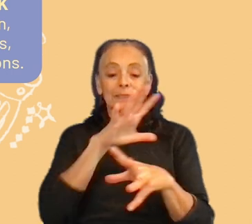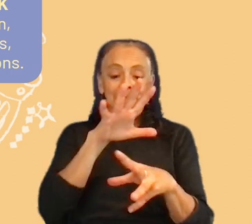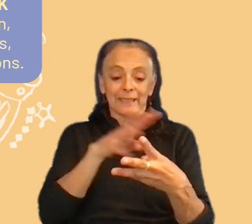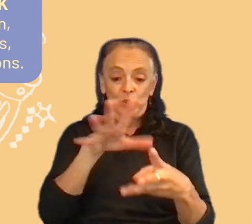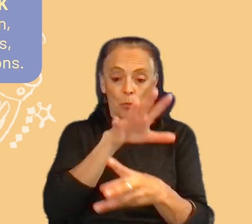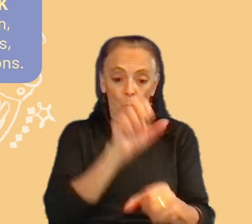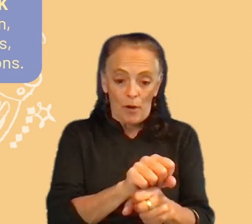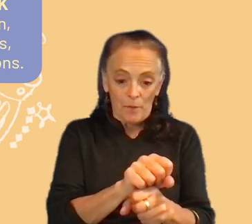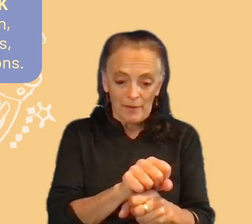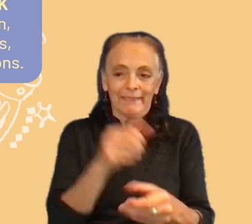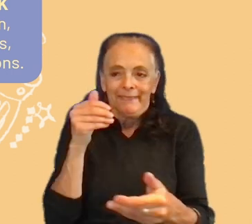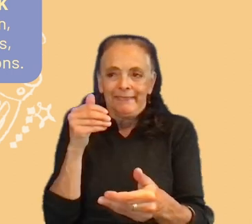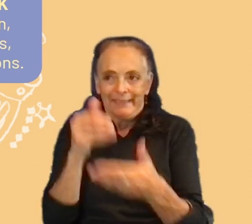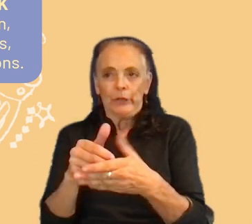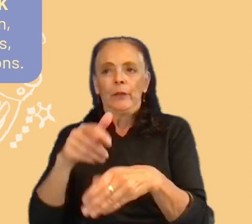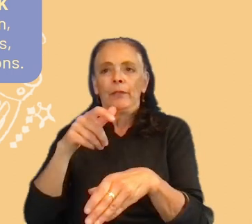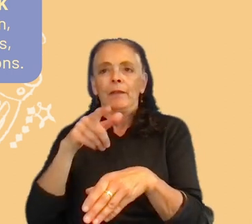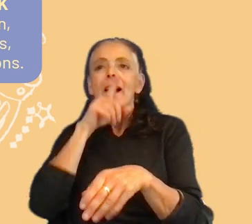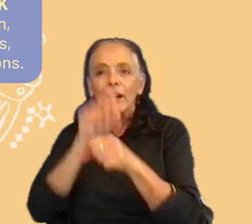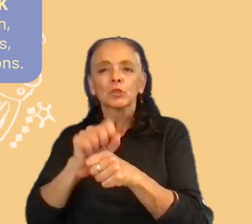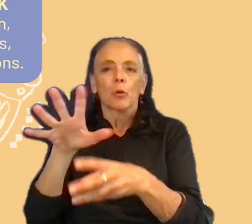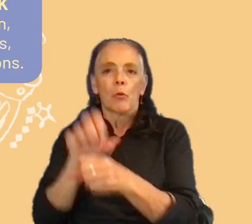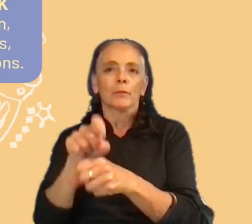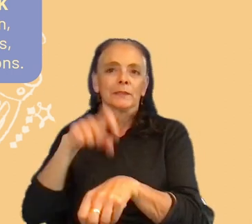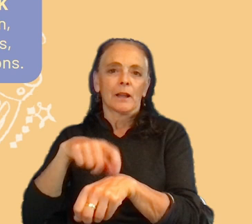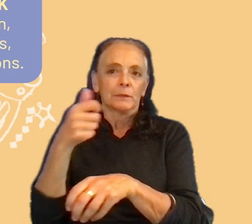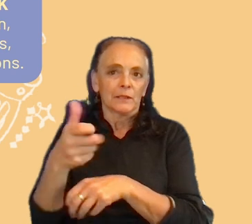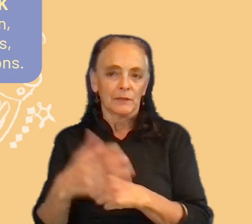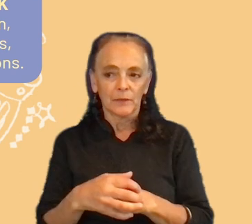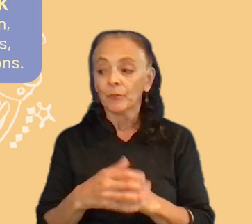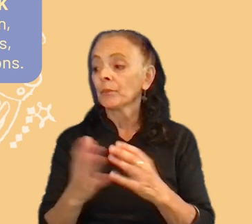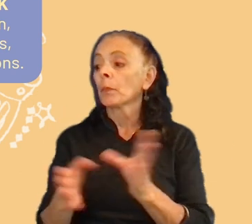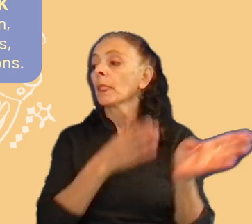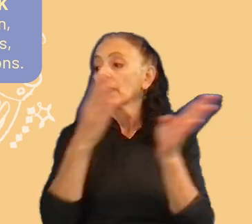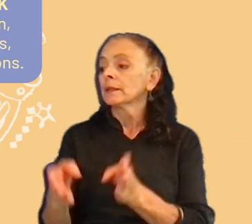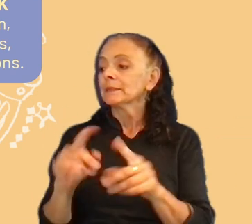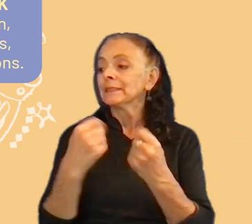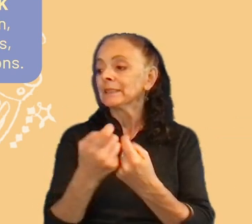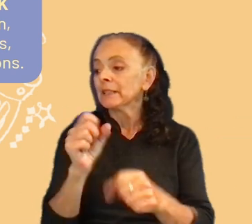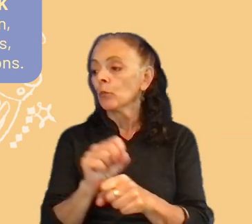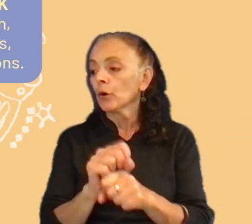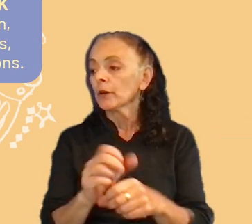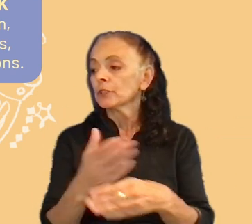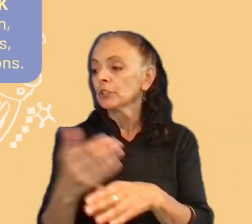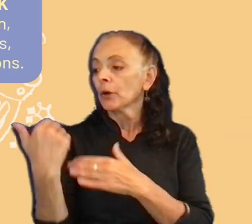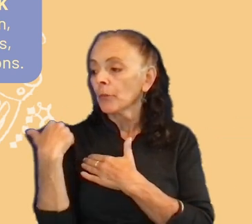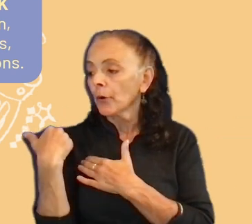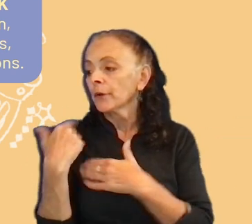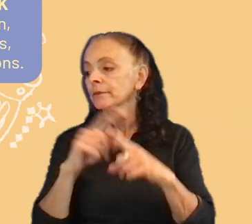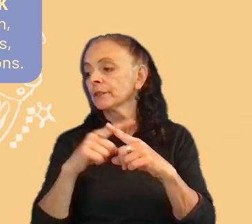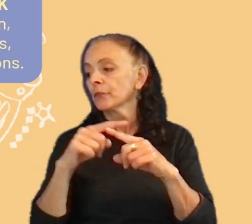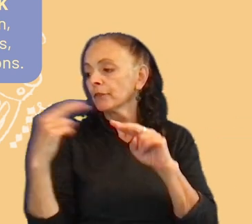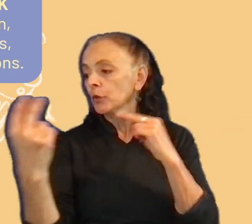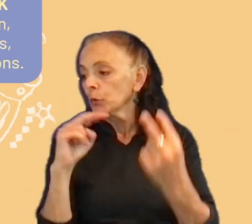the recruitment result uh about teamwork shared burden different views richard discussion discussion